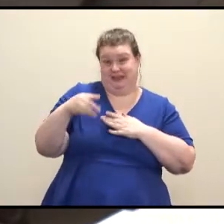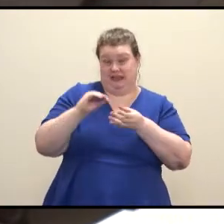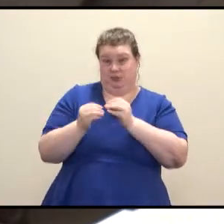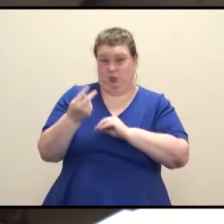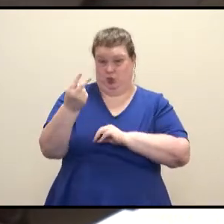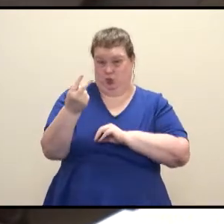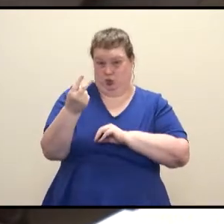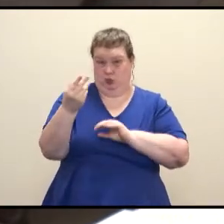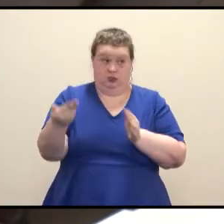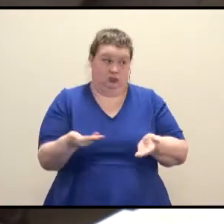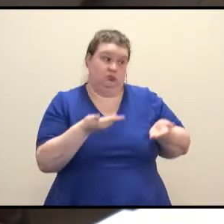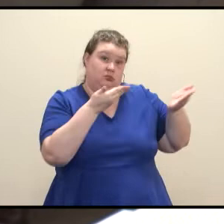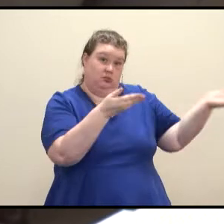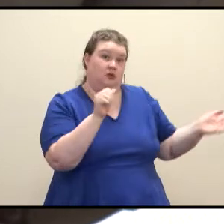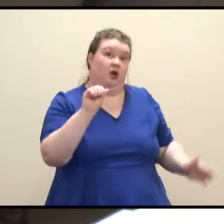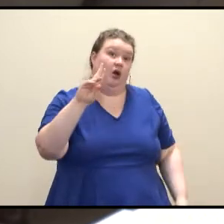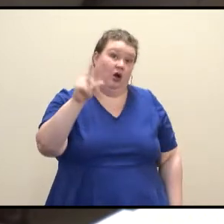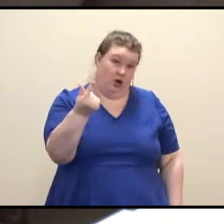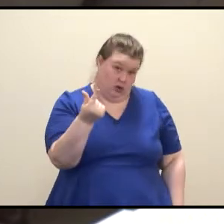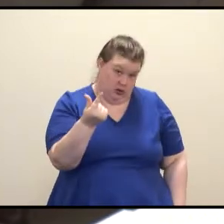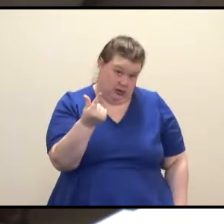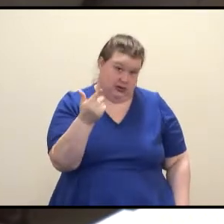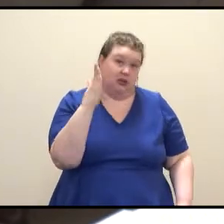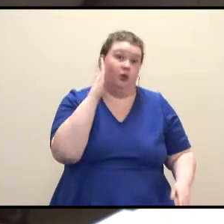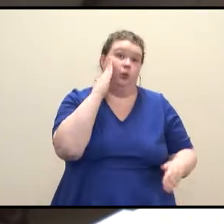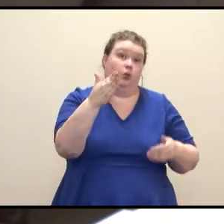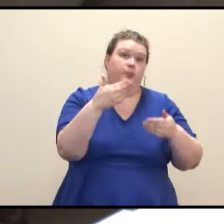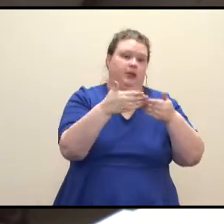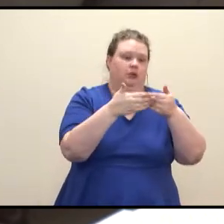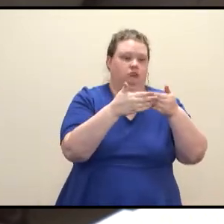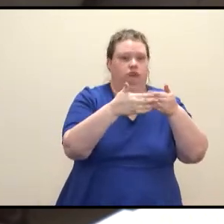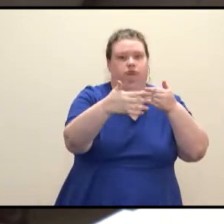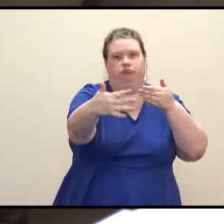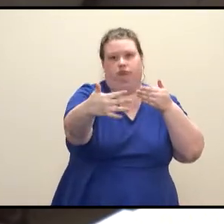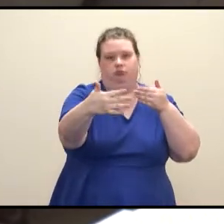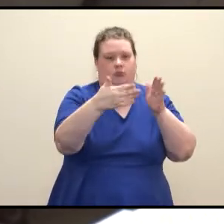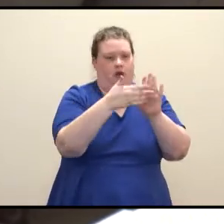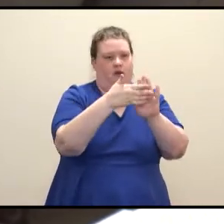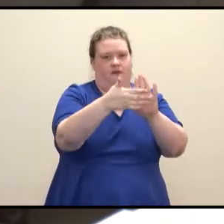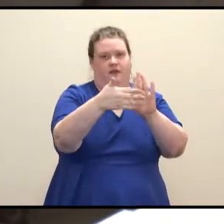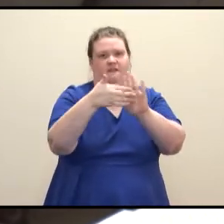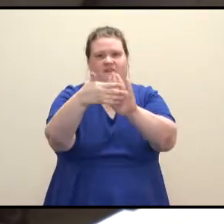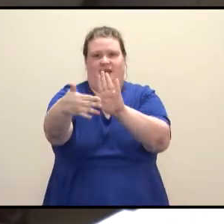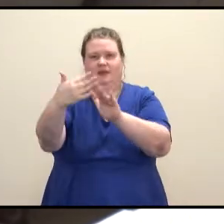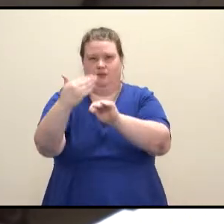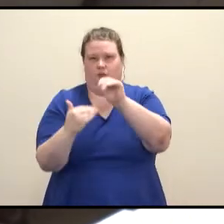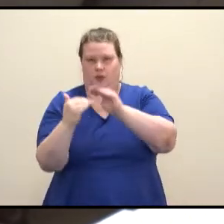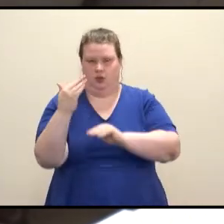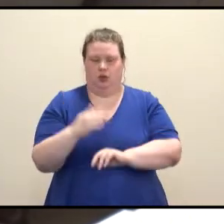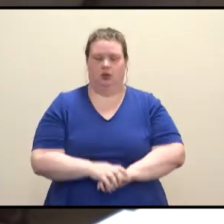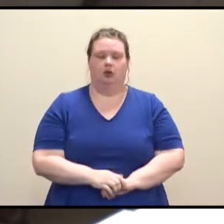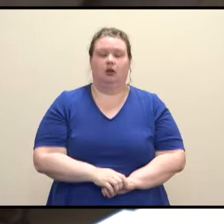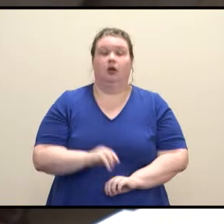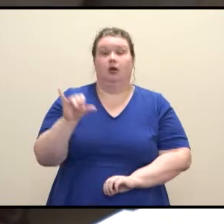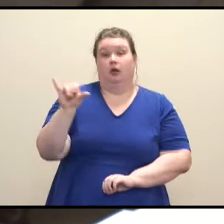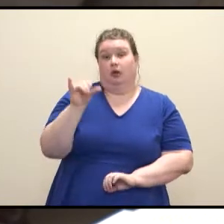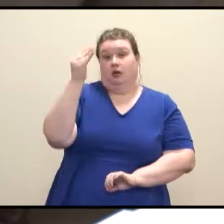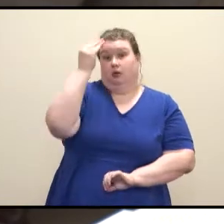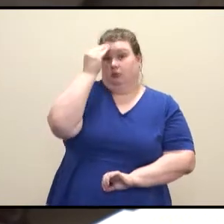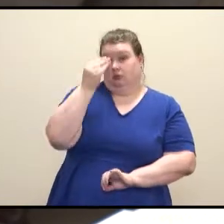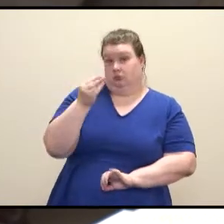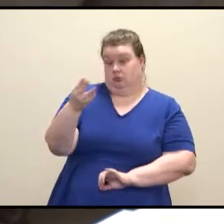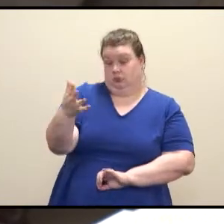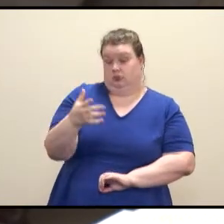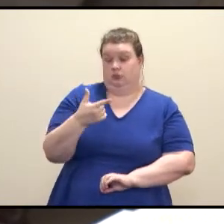coming in August, and that will include the remainder of the phases. Wanted to also mention